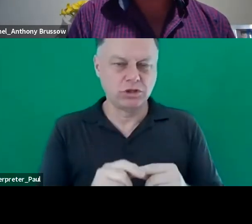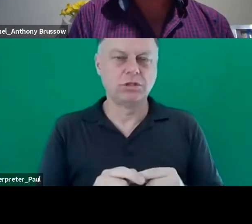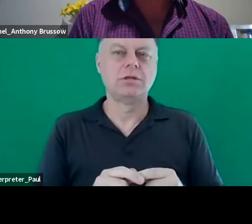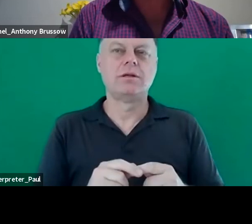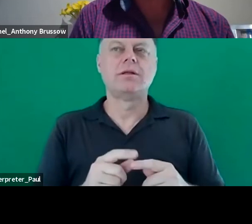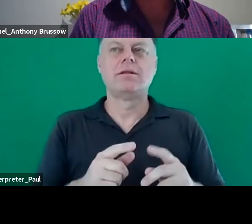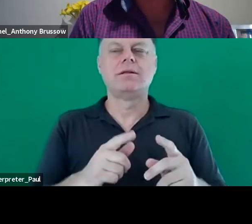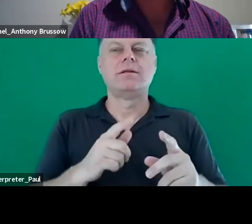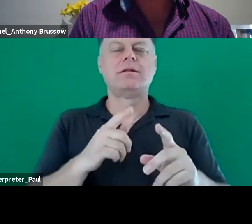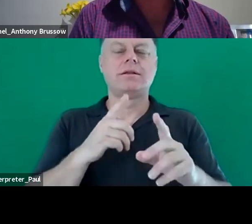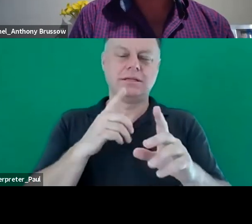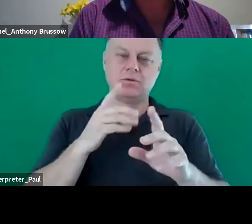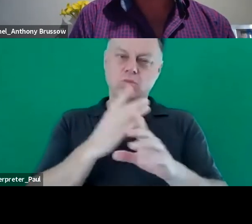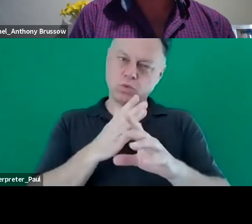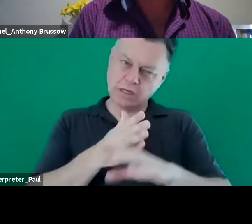it